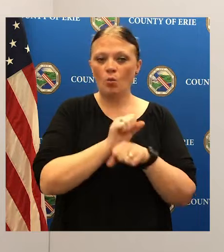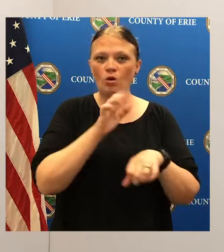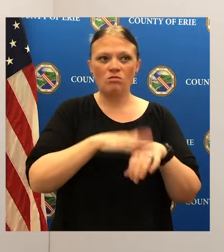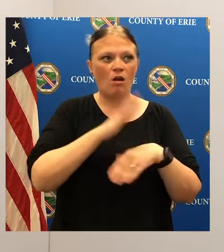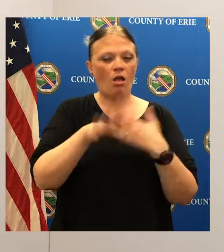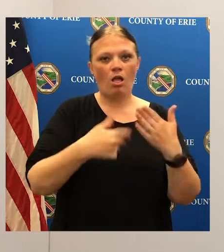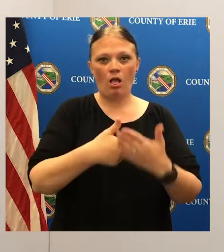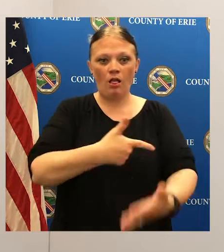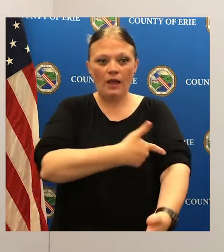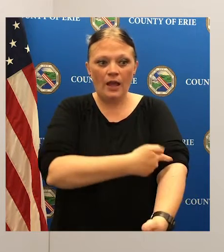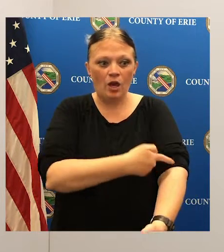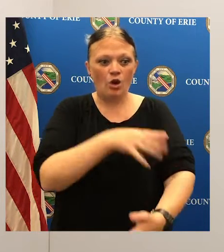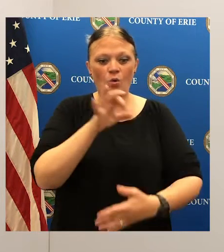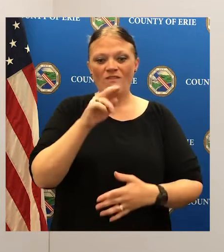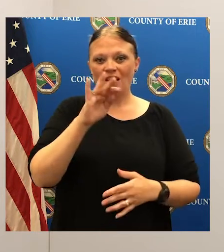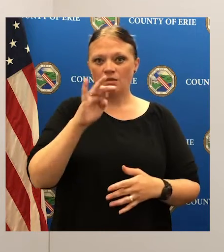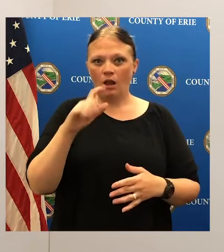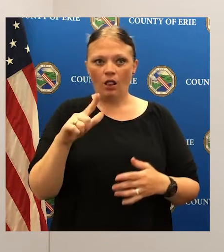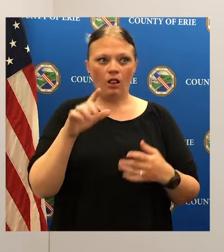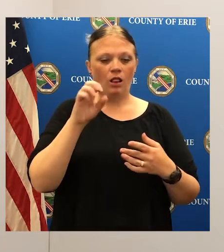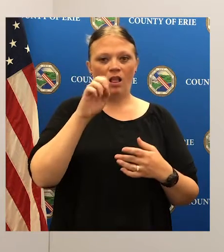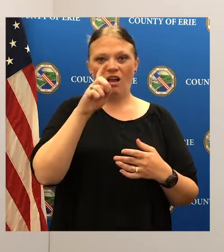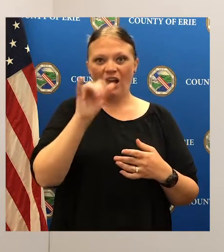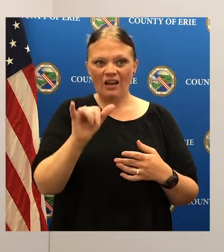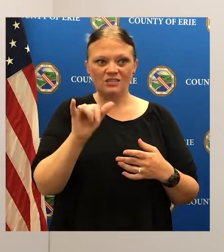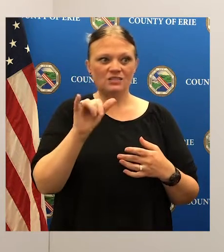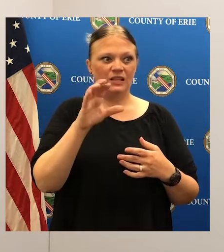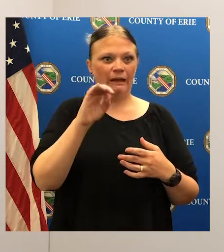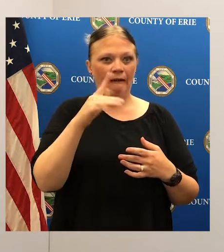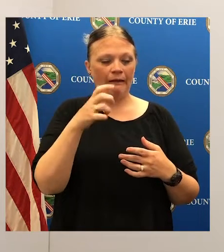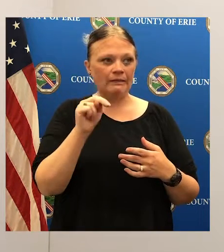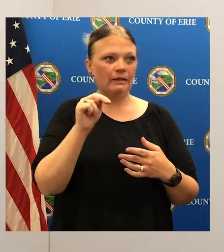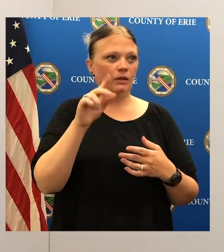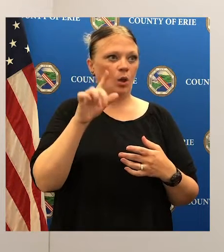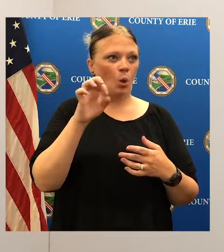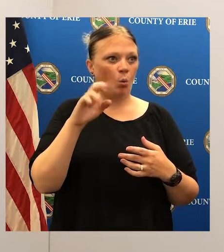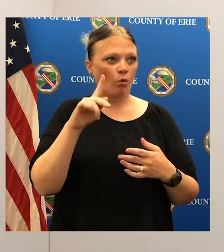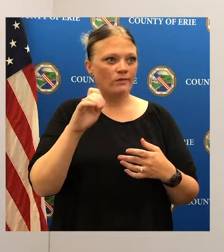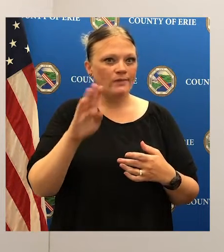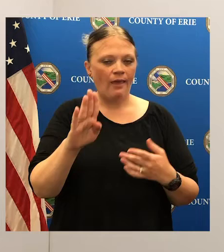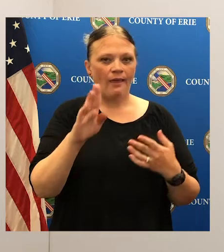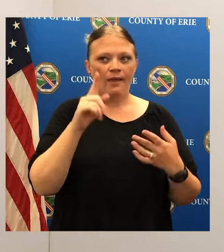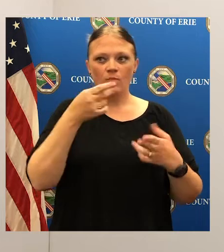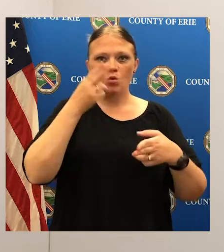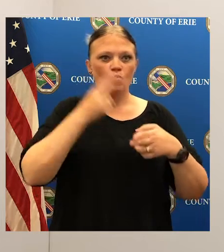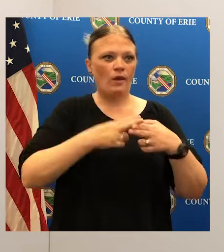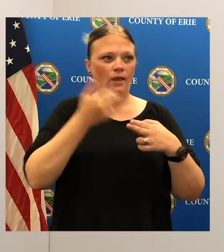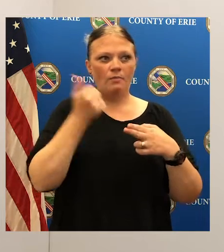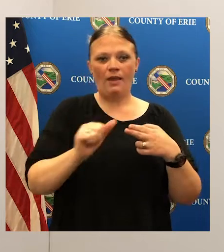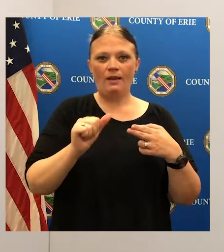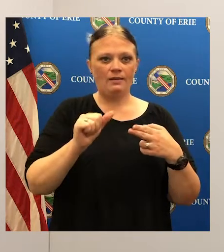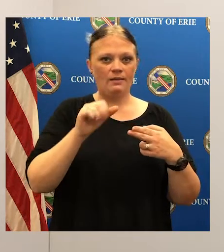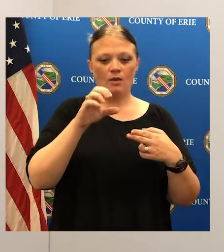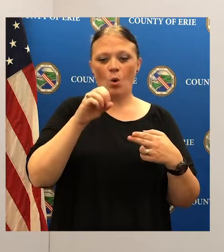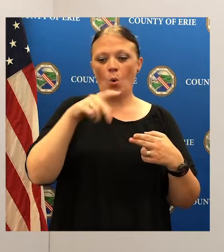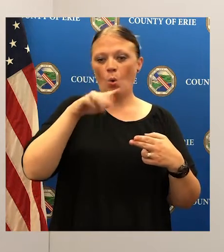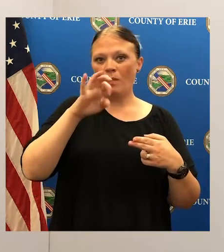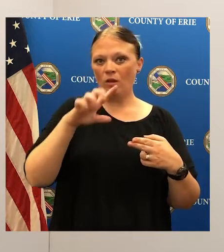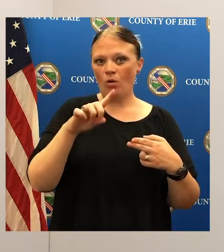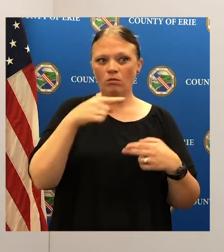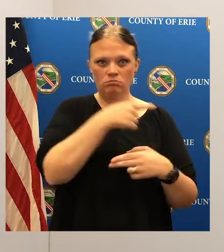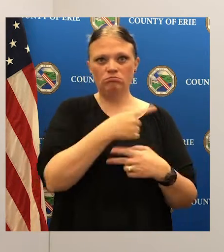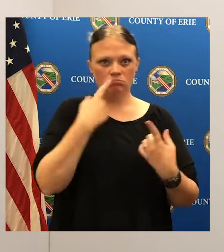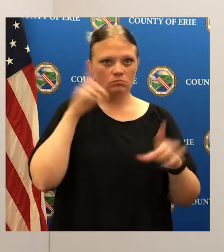drug, including heroin, fentanyl, OxyContin, oxycodone, Lortab, you name an opioid, it